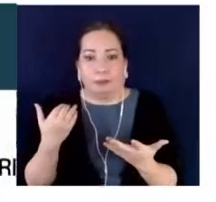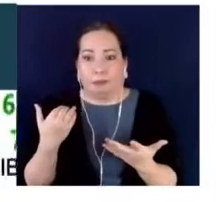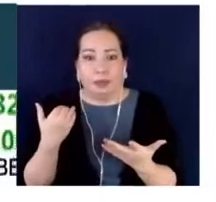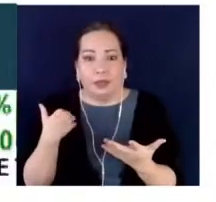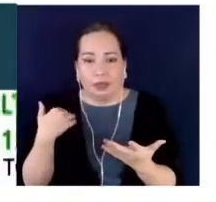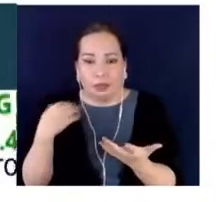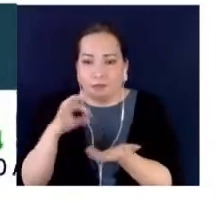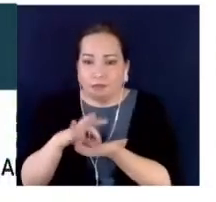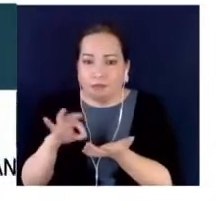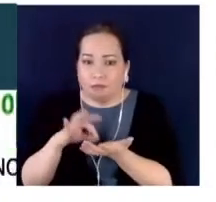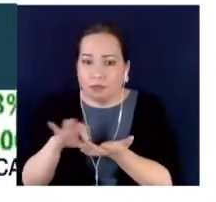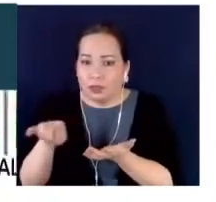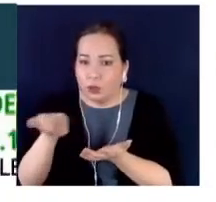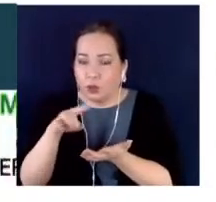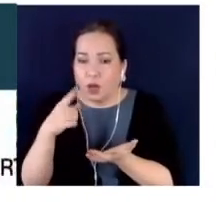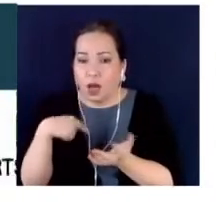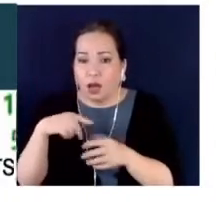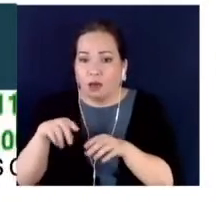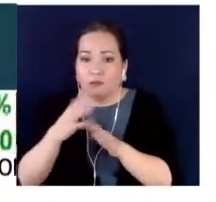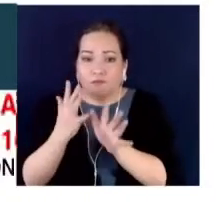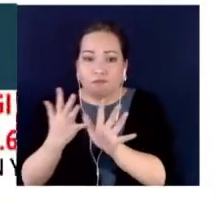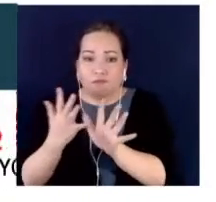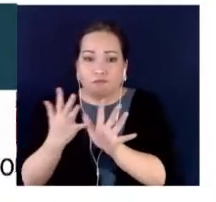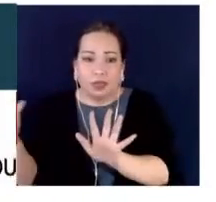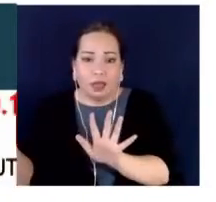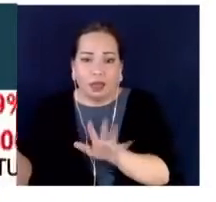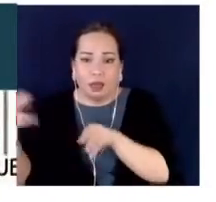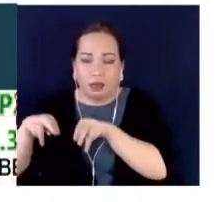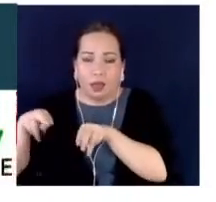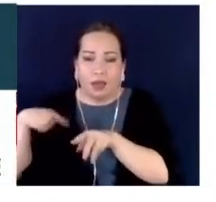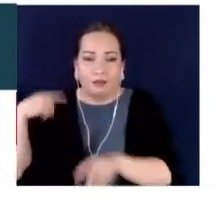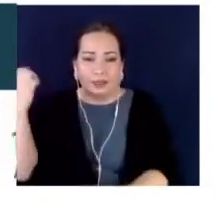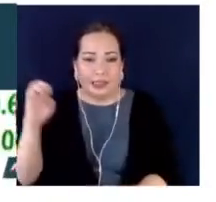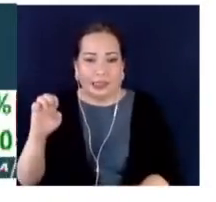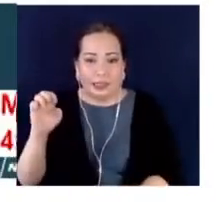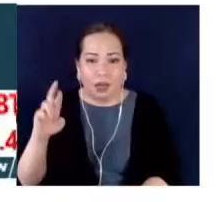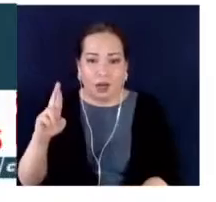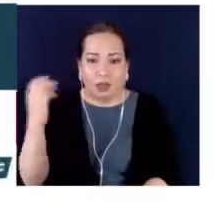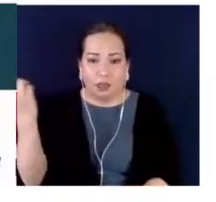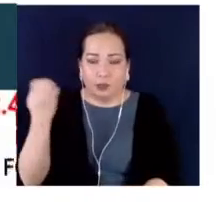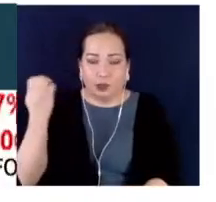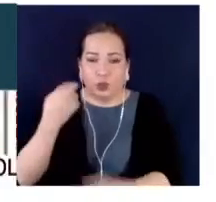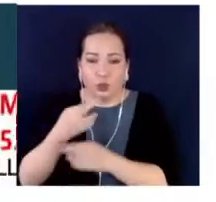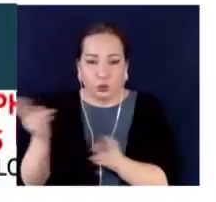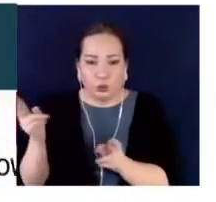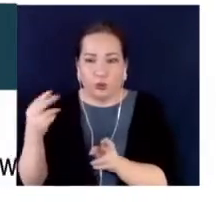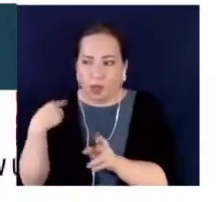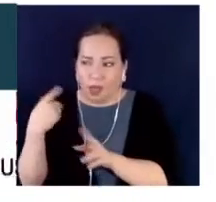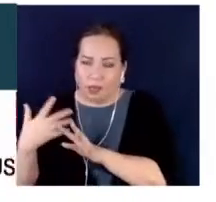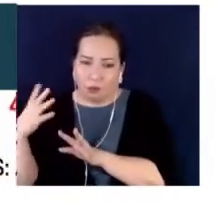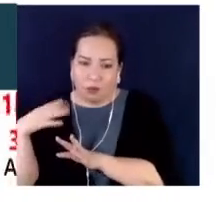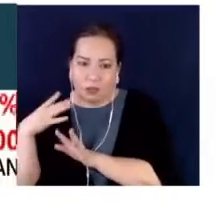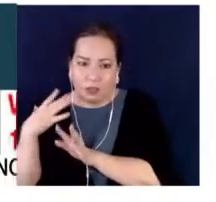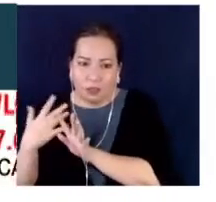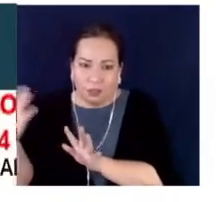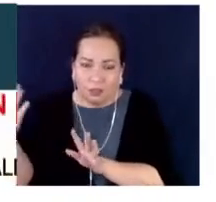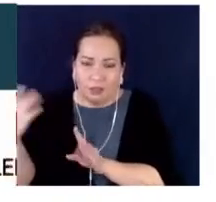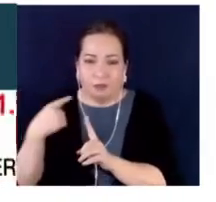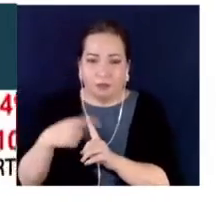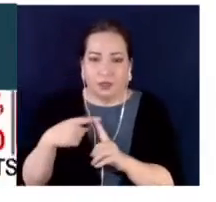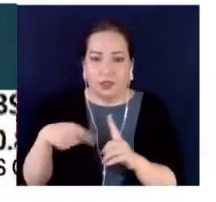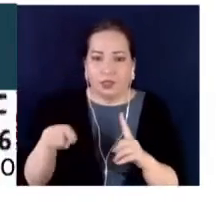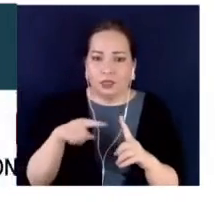people who are still lining up at the emergency room and those patients who are